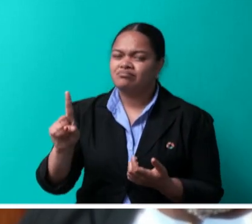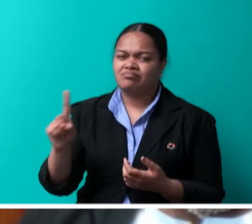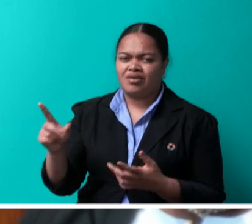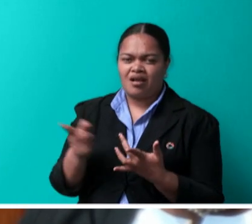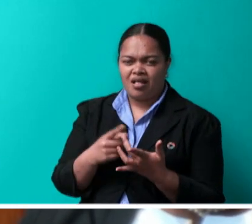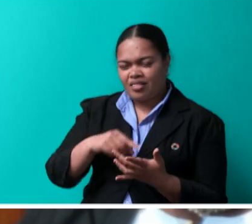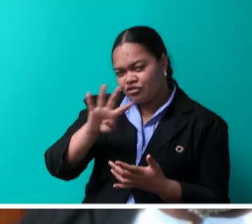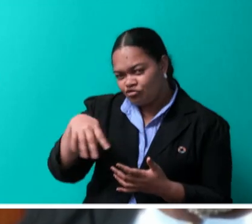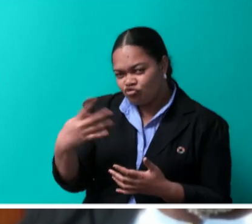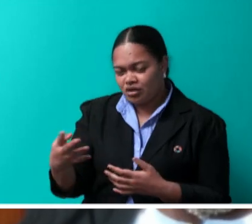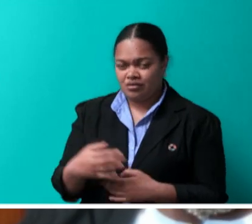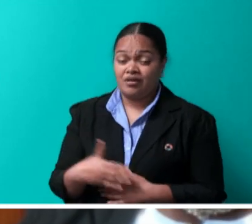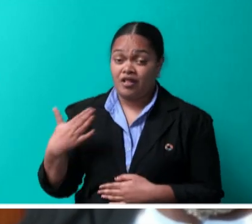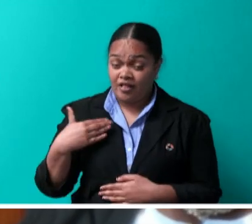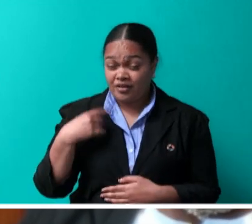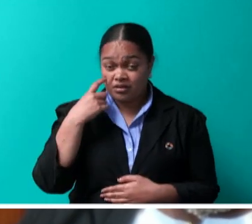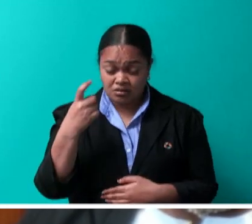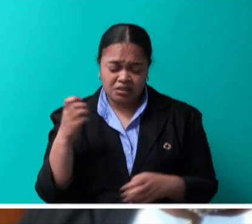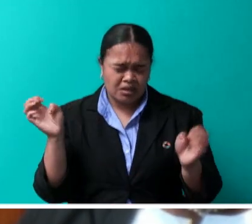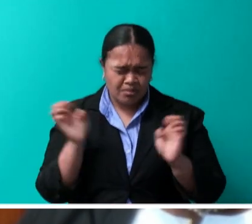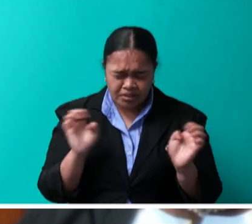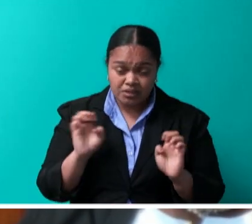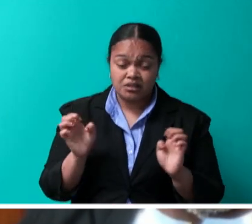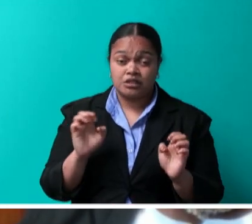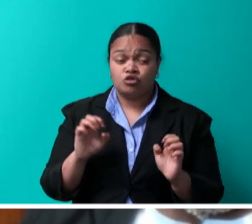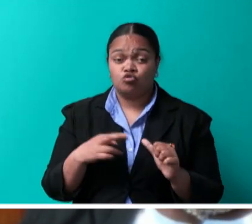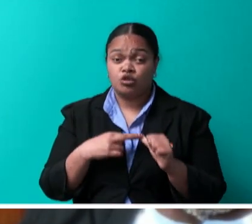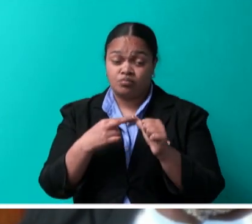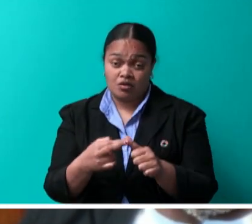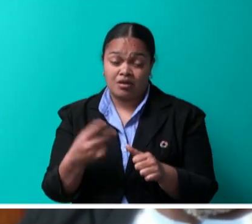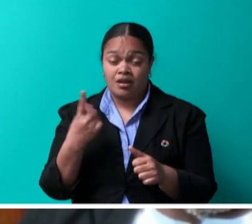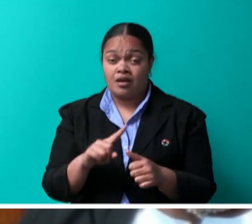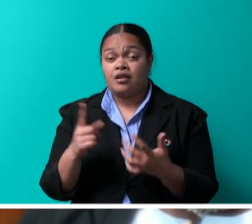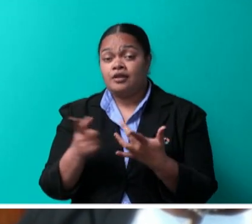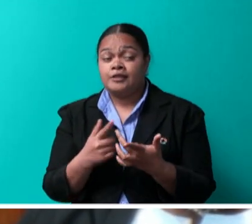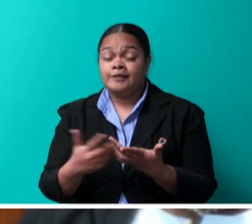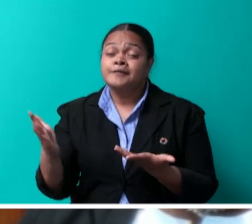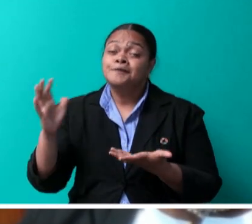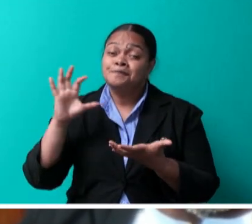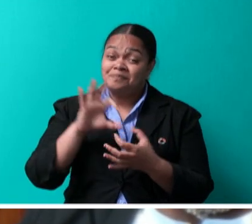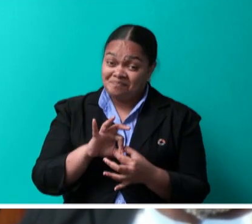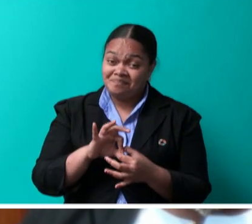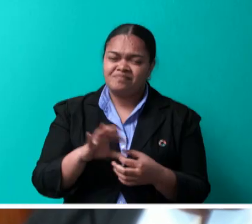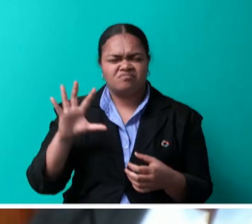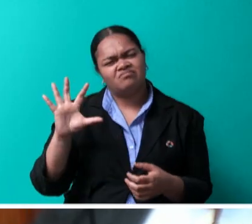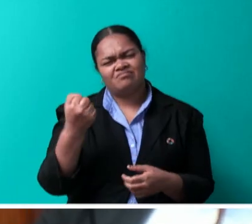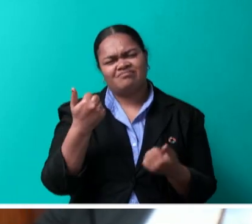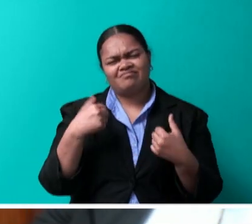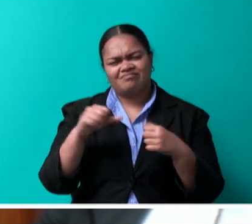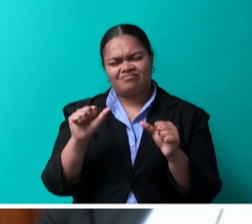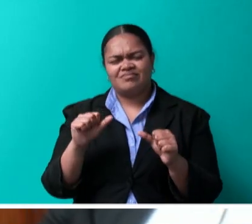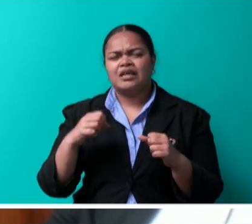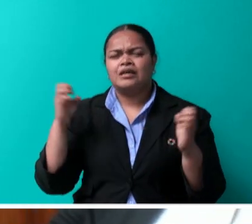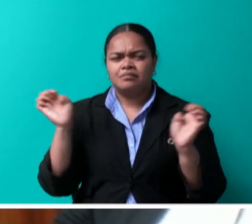Recently, healthcare workers, emergency responders, and aviation partners successfully coordinated the emergency